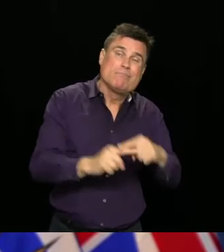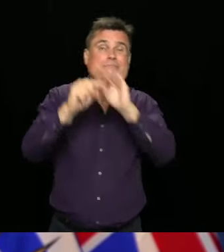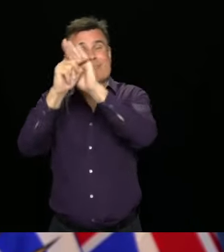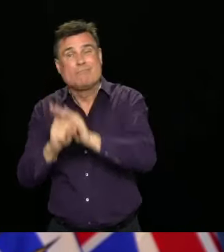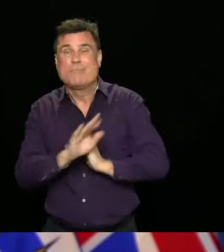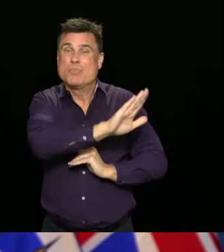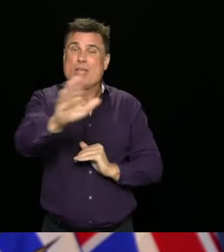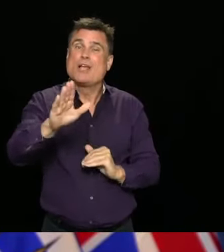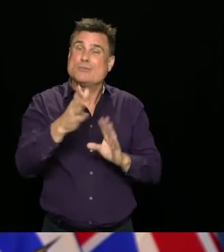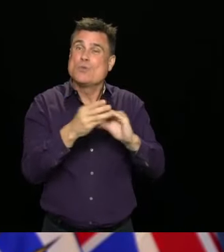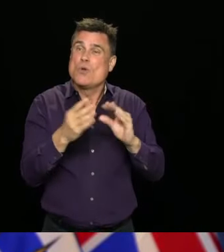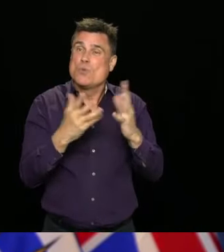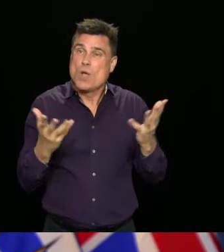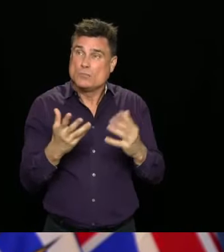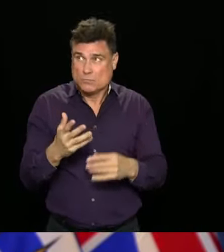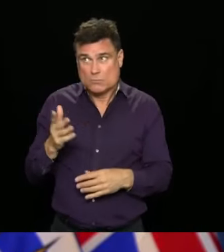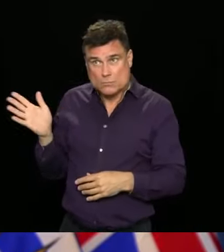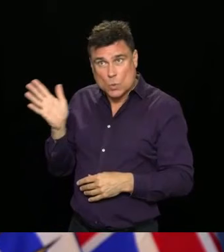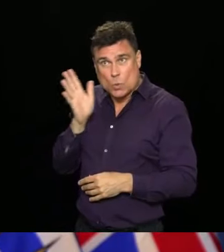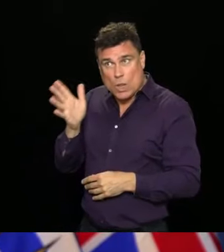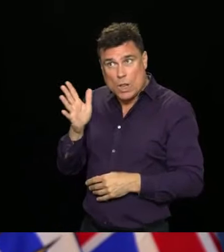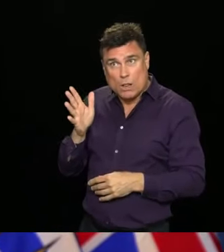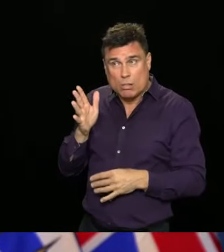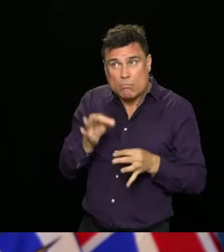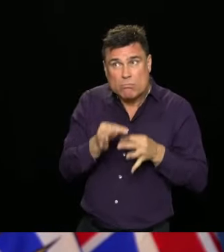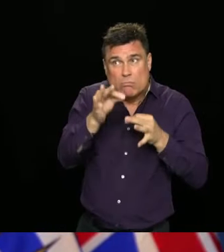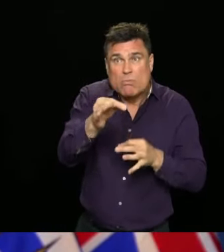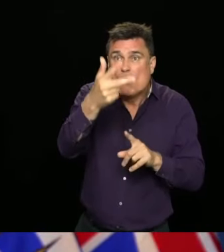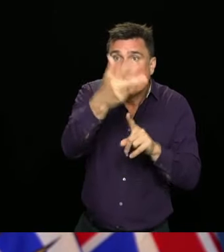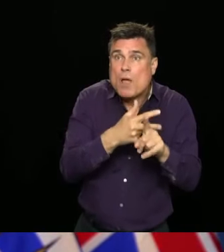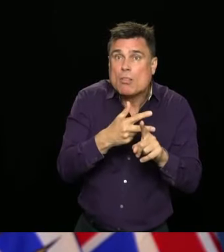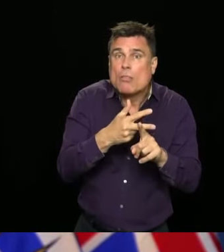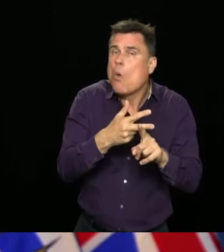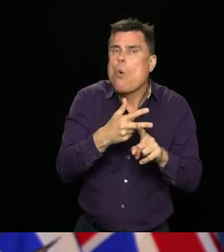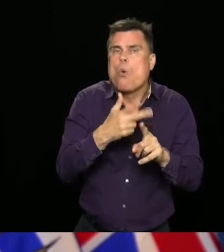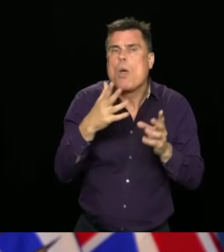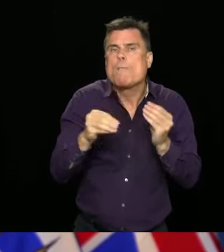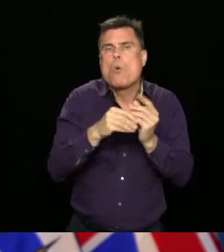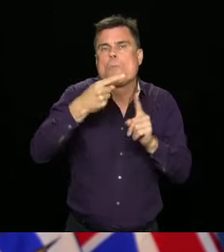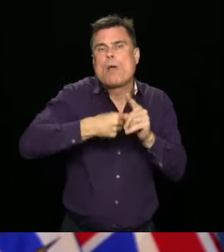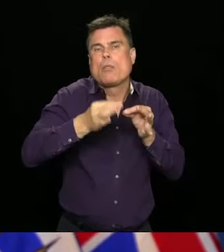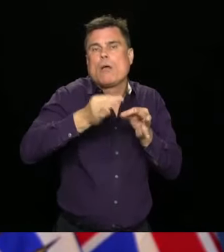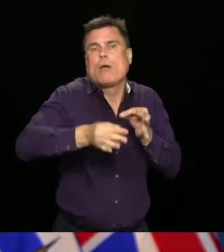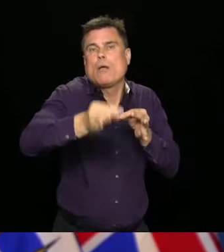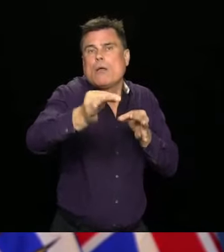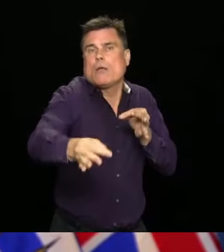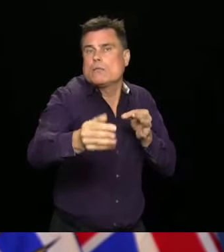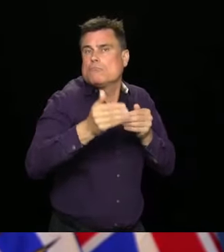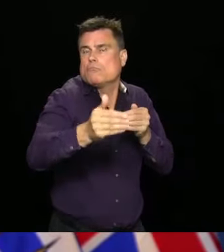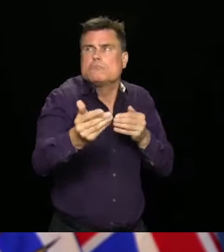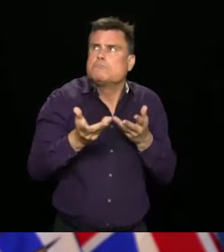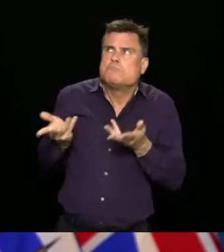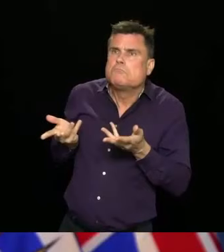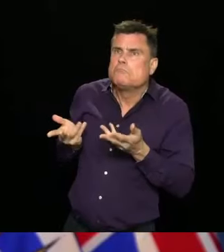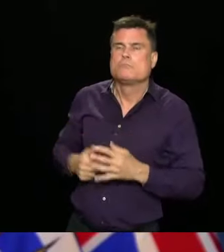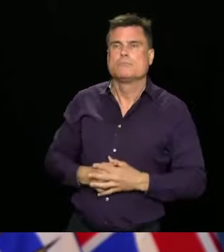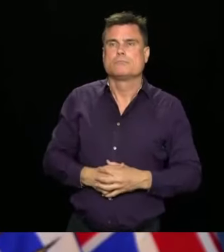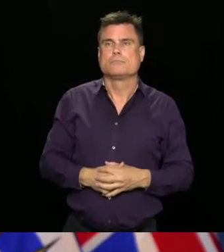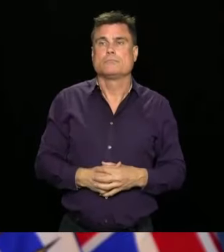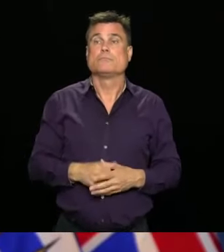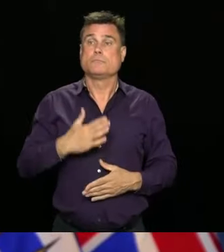there an opportunity to extend past that, or is this just planned to be a 1 month thing? So I'll start with the last question first. This is planned to